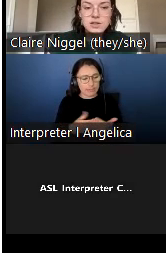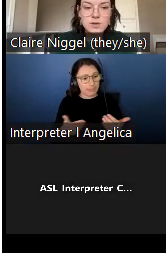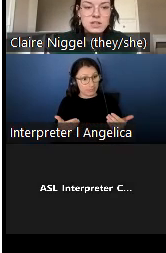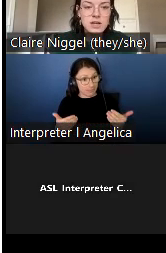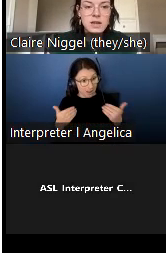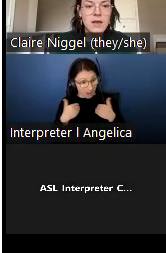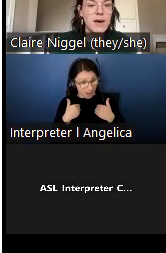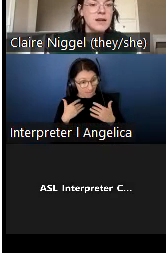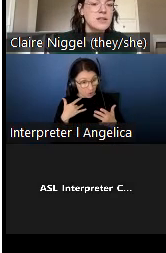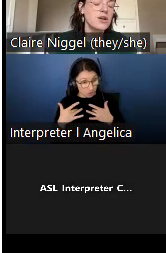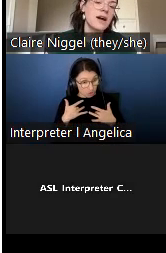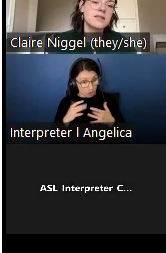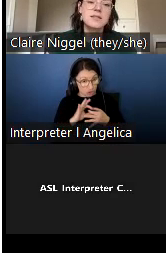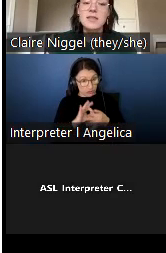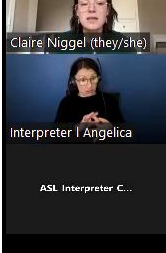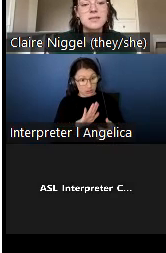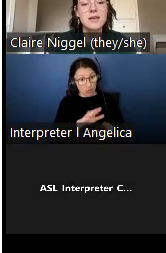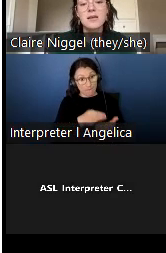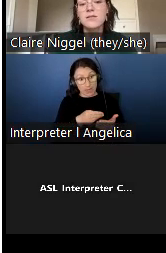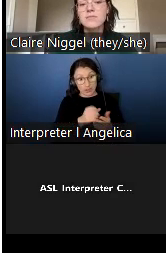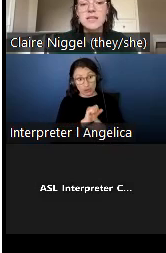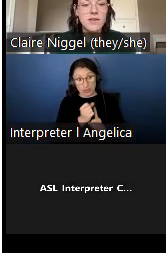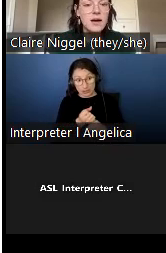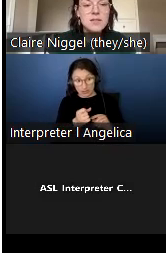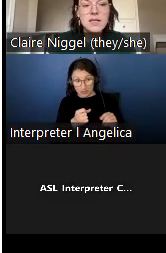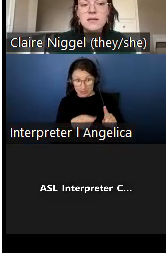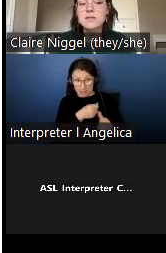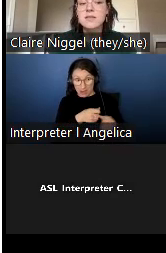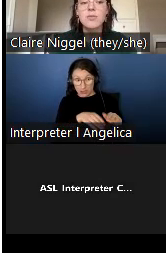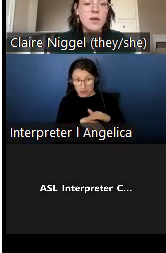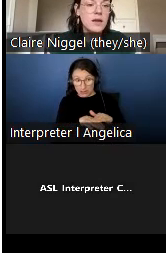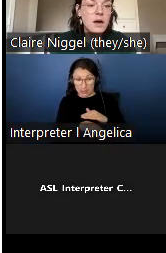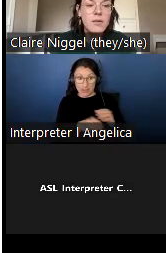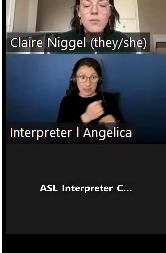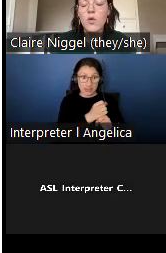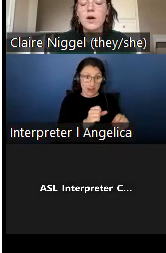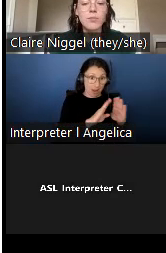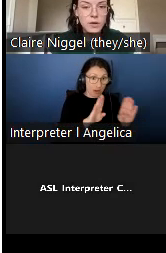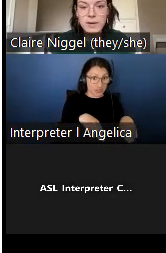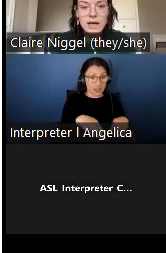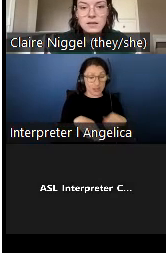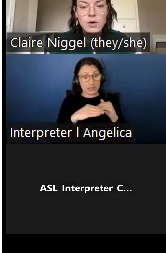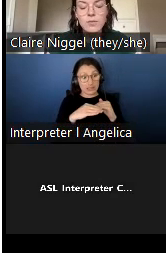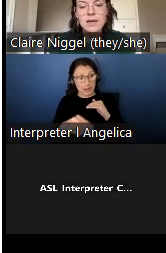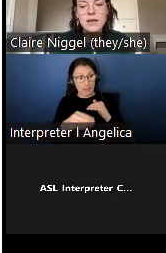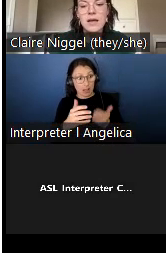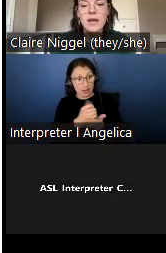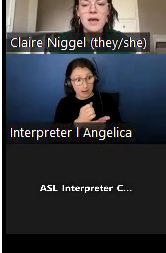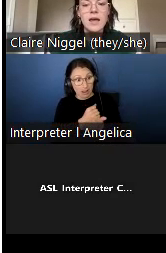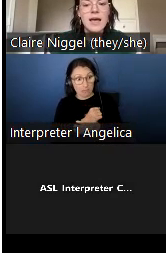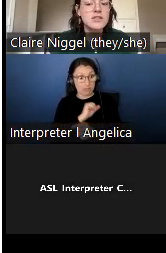financial situation impacting your access to things like safe housing, stable income, or employment at the